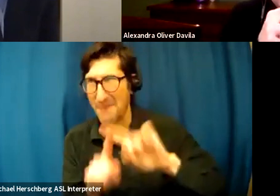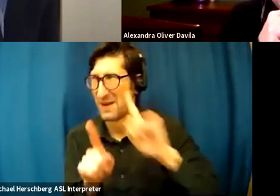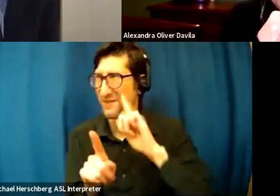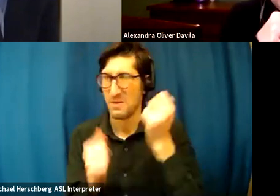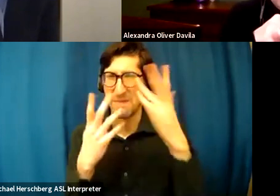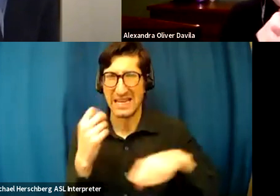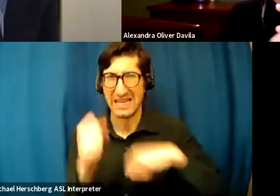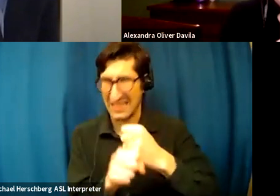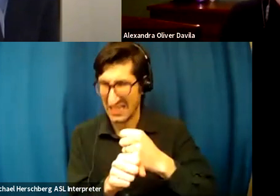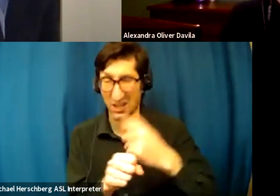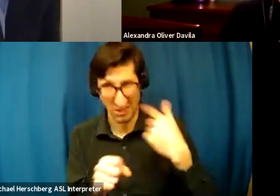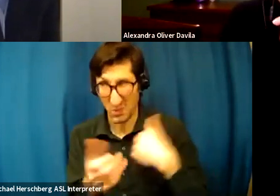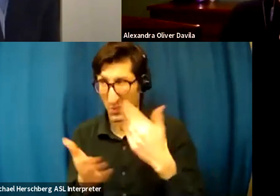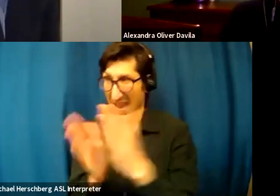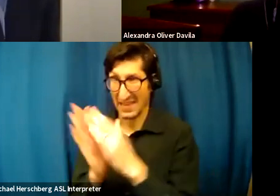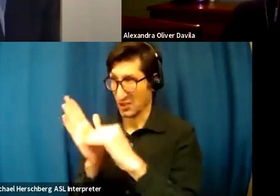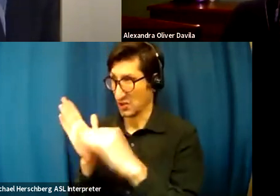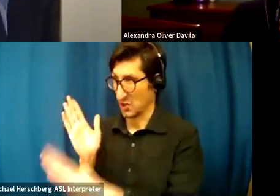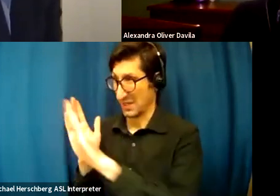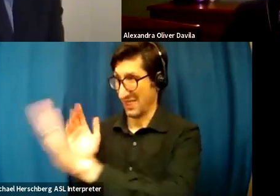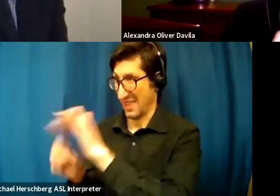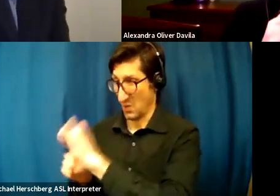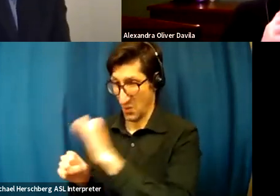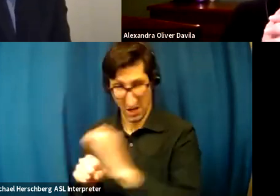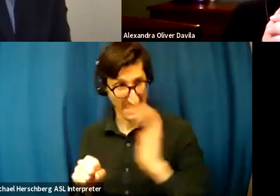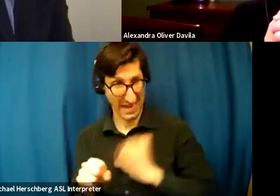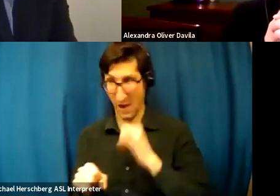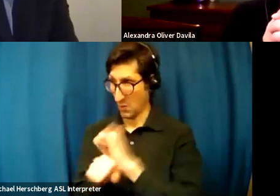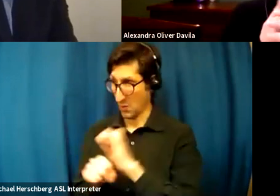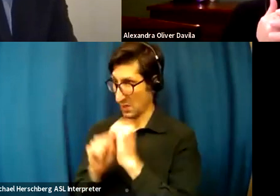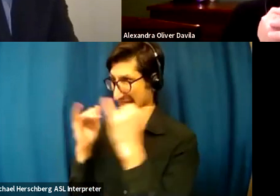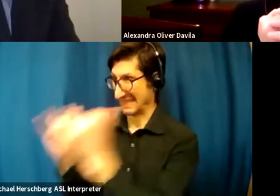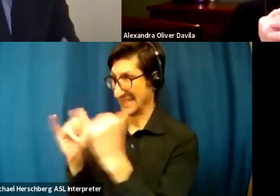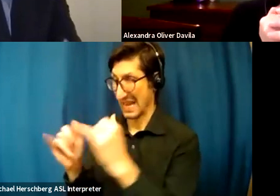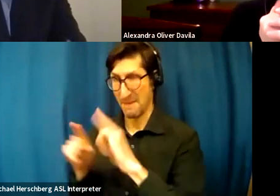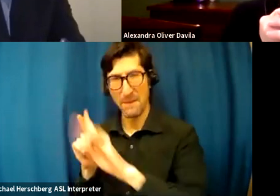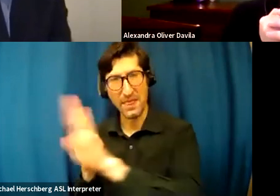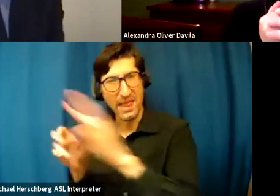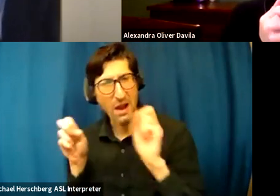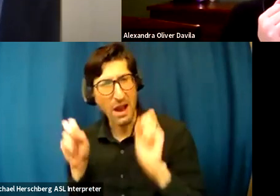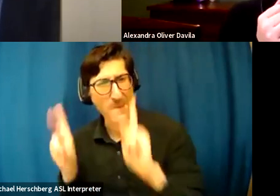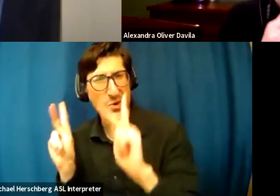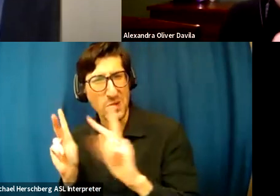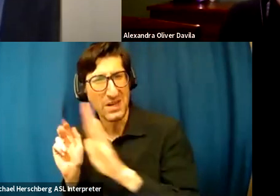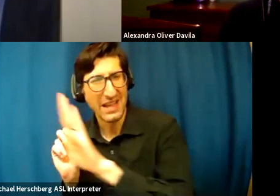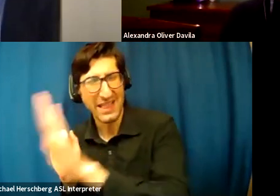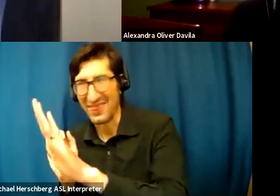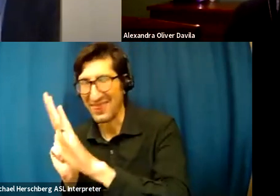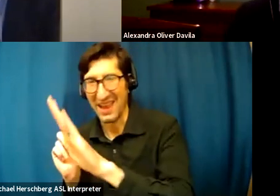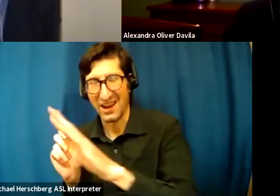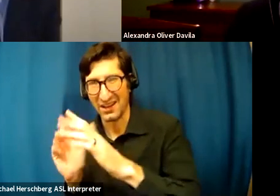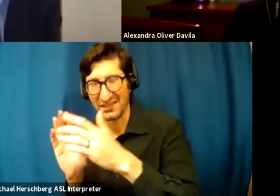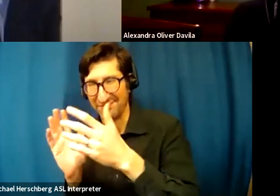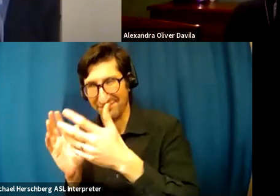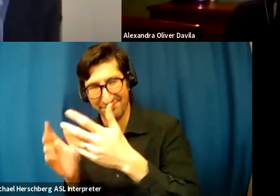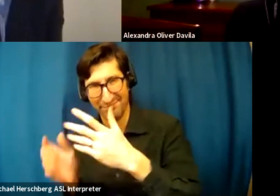the student to do the same thing that we're doing, yet their opportunities and their abilities to have their voices heard are different.